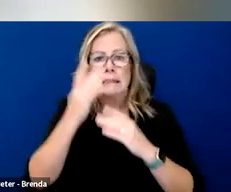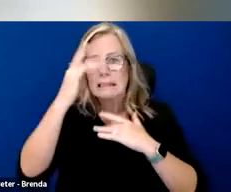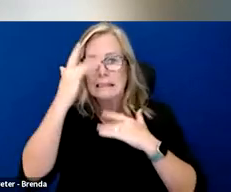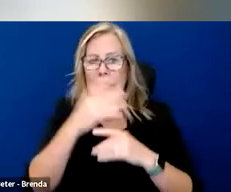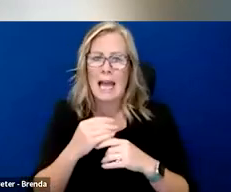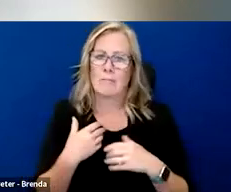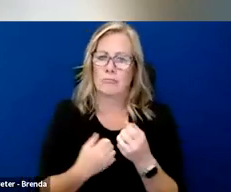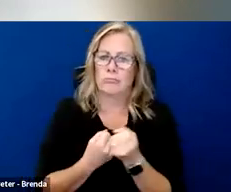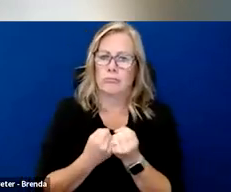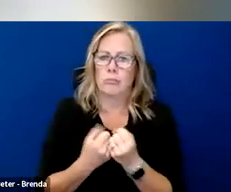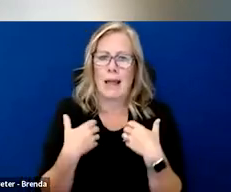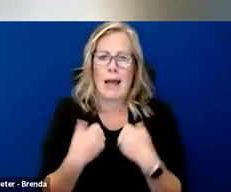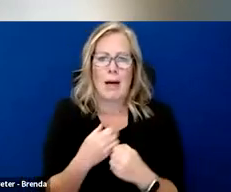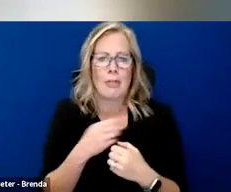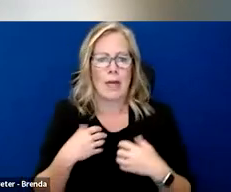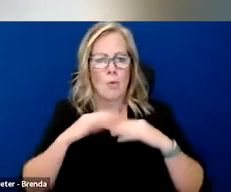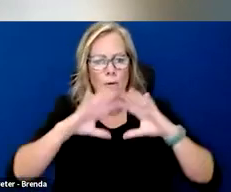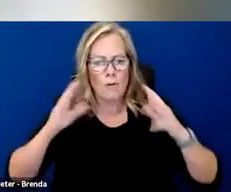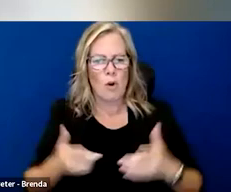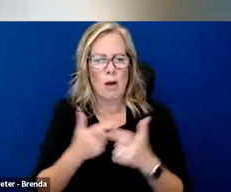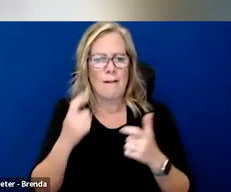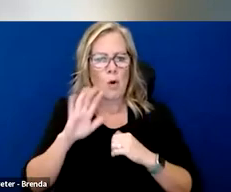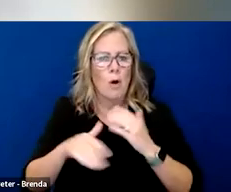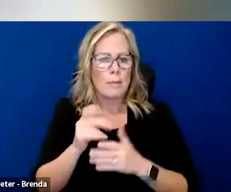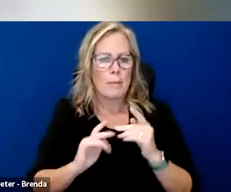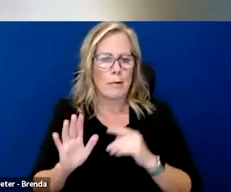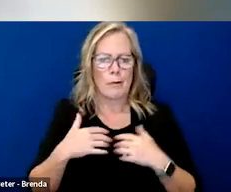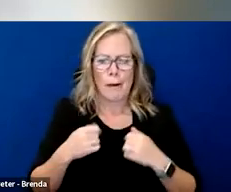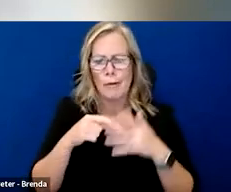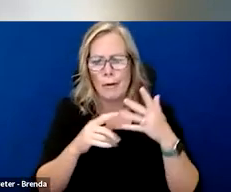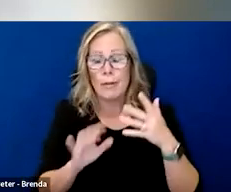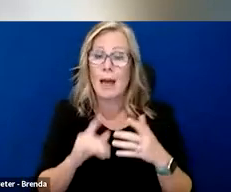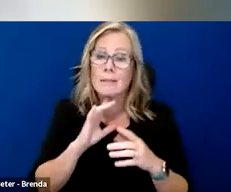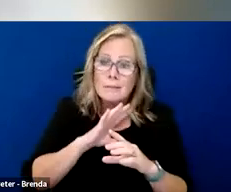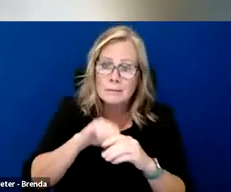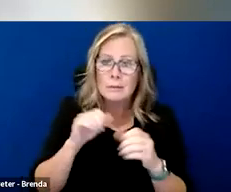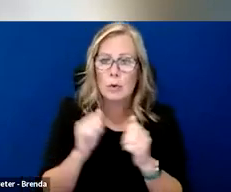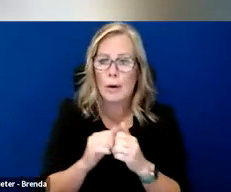to improve health outcomes linked to environmental factors such as climate change and pollution.